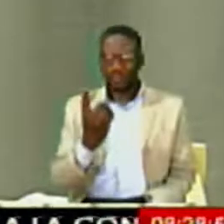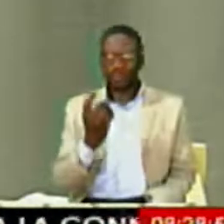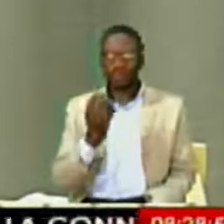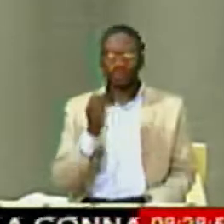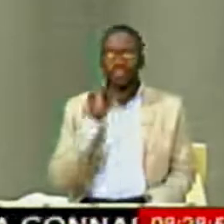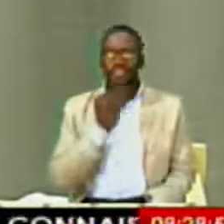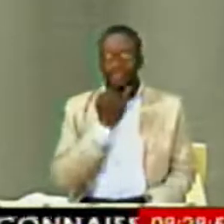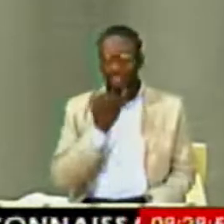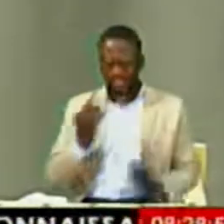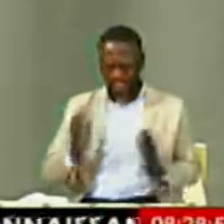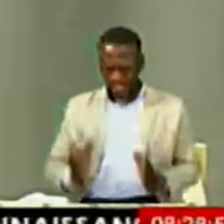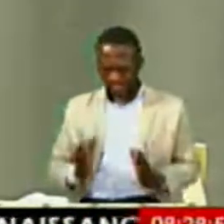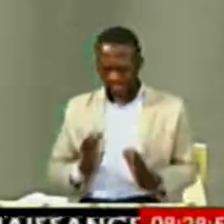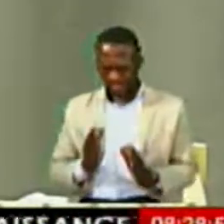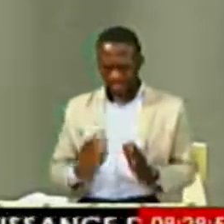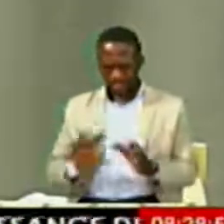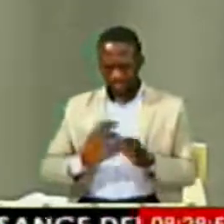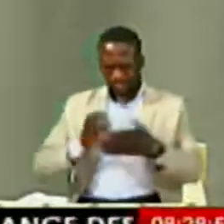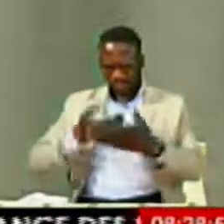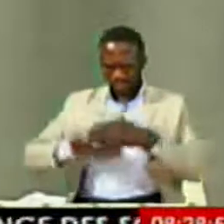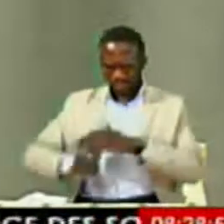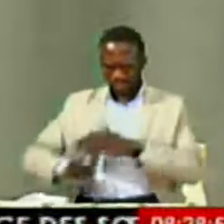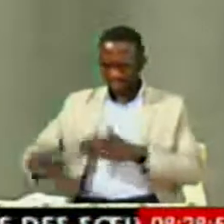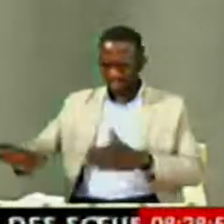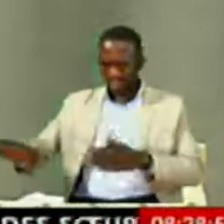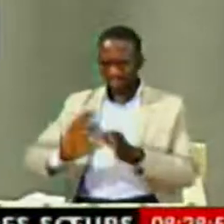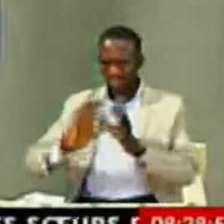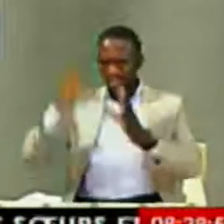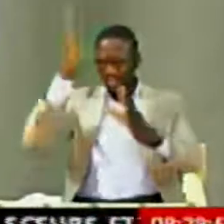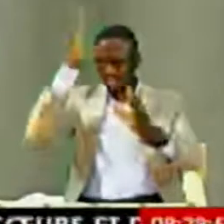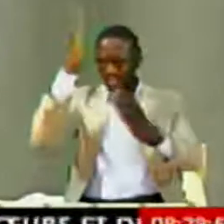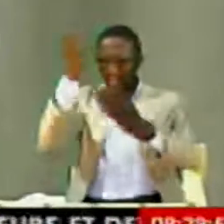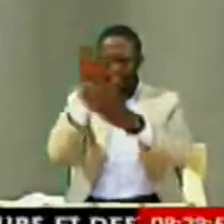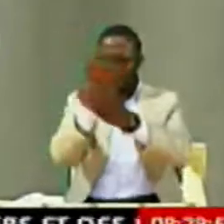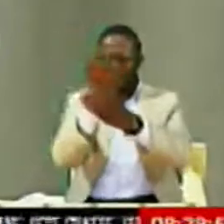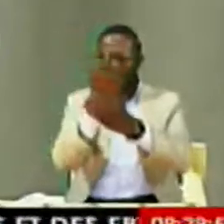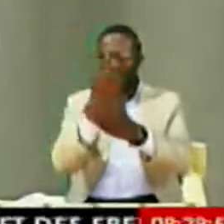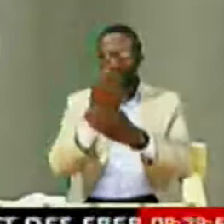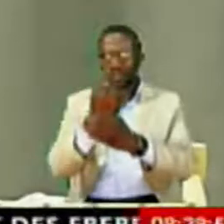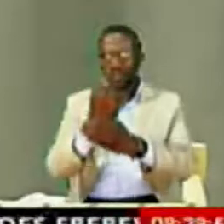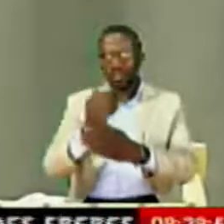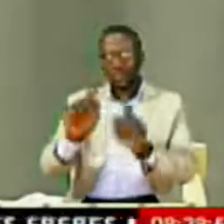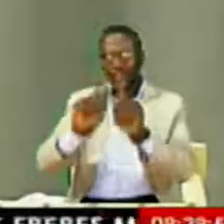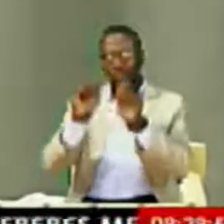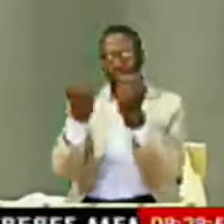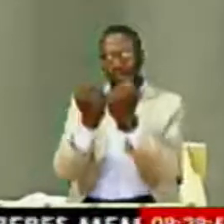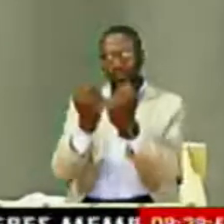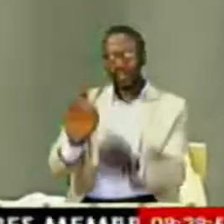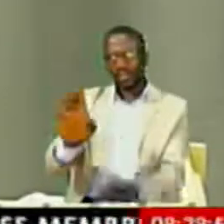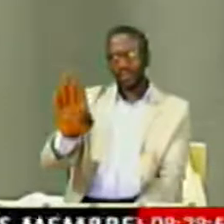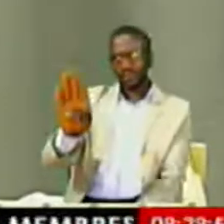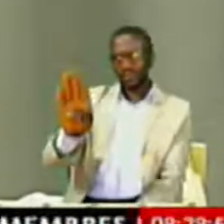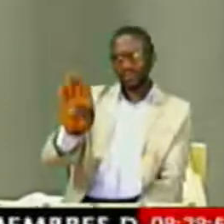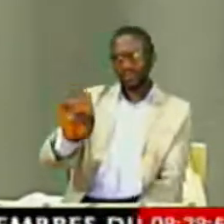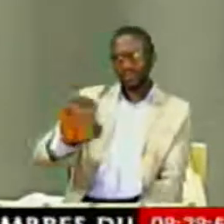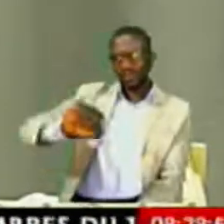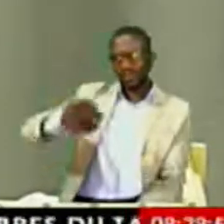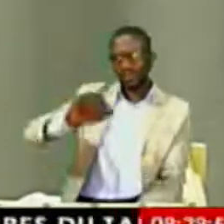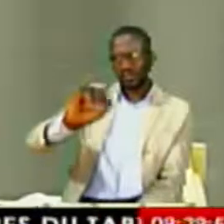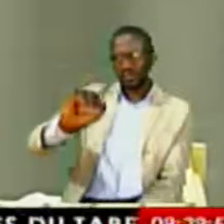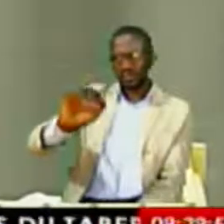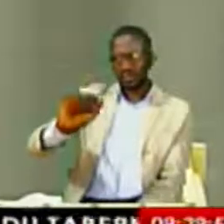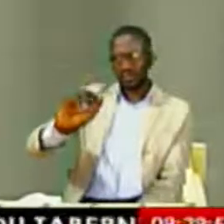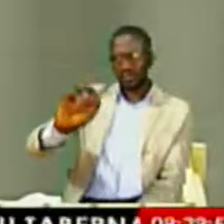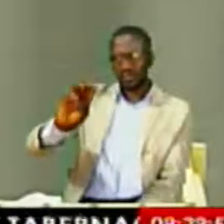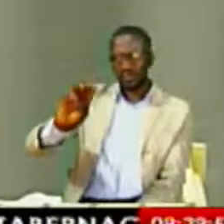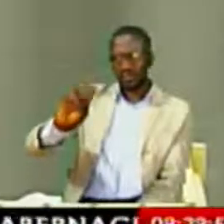postérité d'Abraham. Of the seed of Abraham. De la tribu de Benjamin. Of the tribe of Dieu Benjamin. Dieu n'a pas rejeté son peuple qu'il a